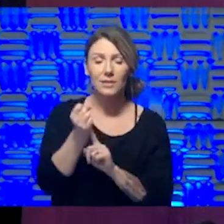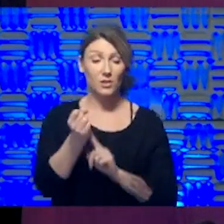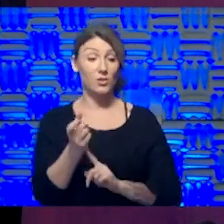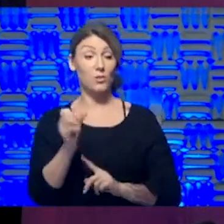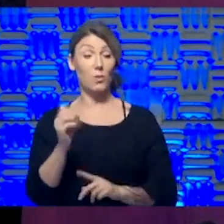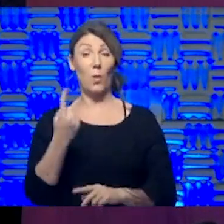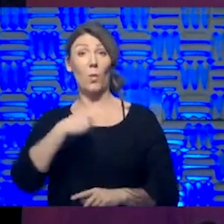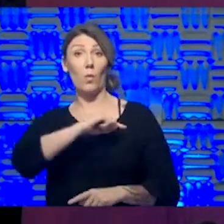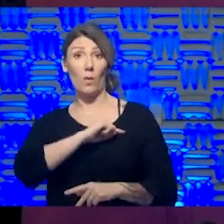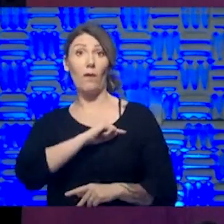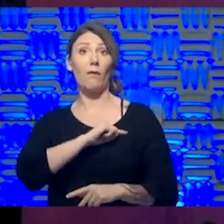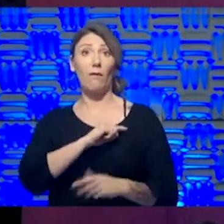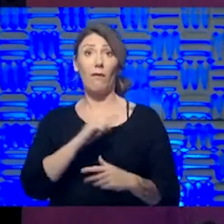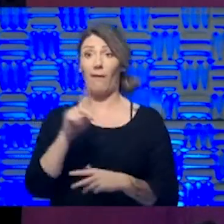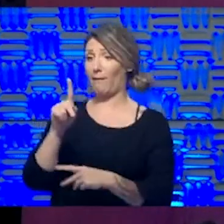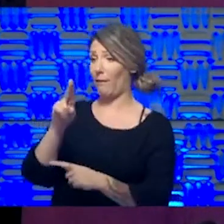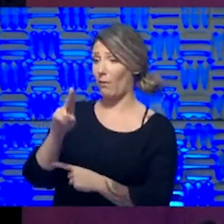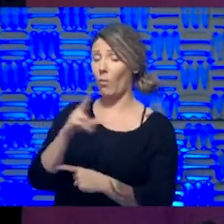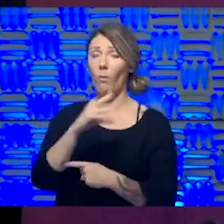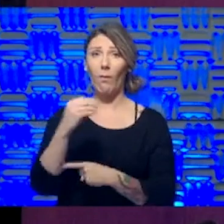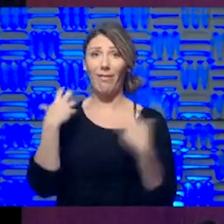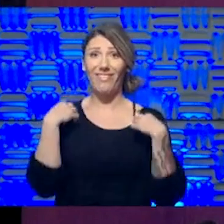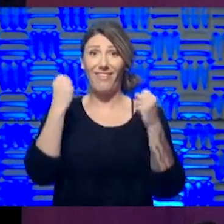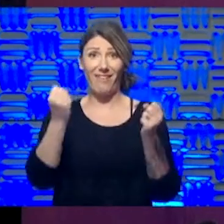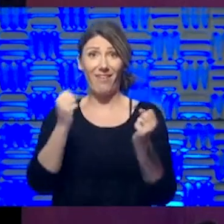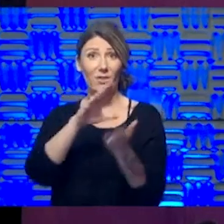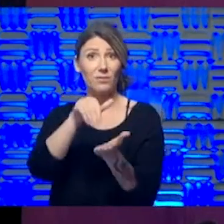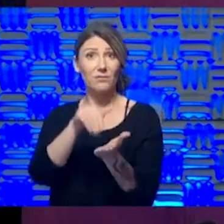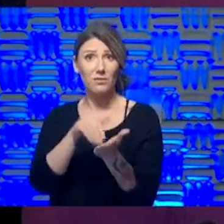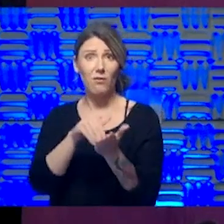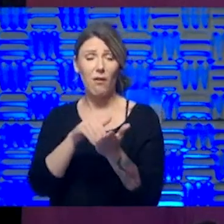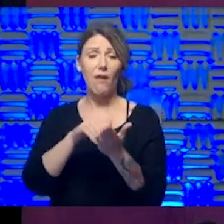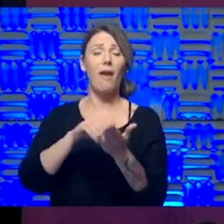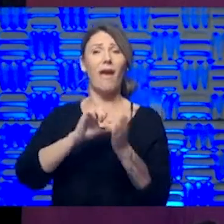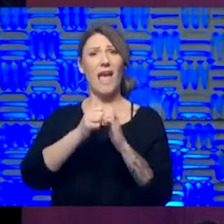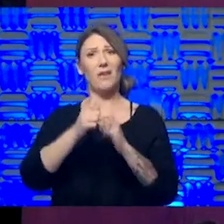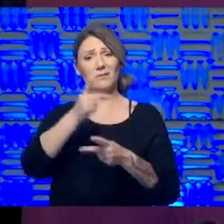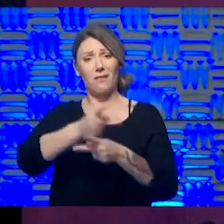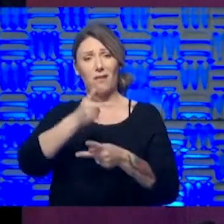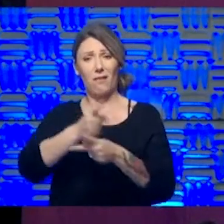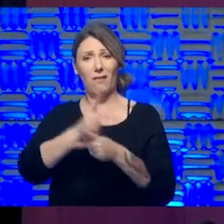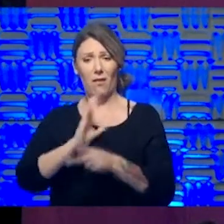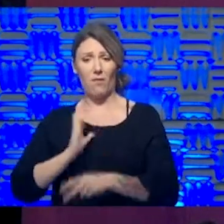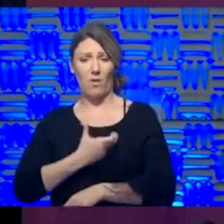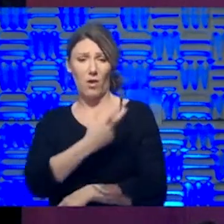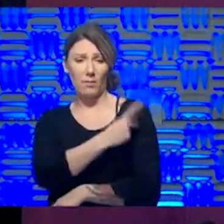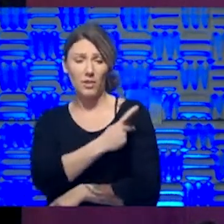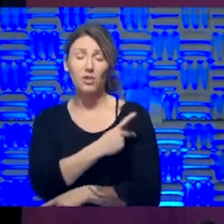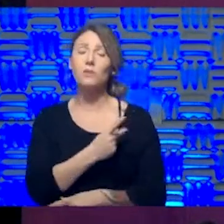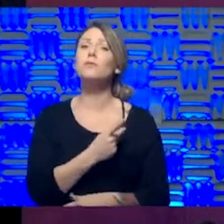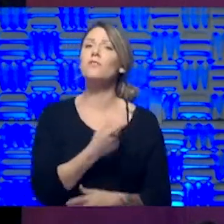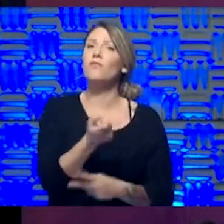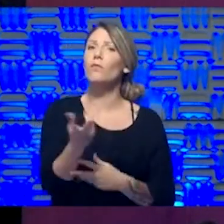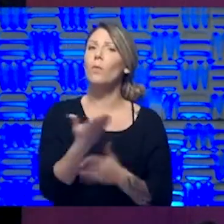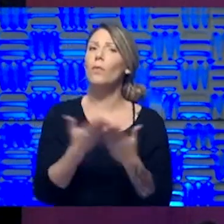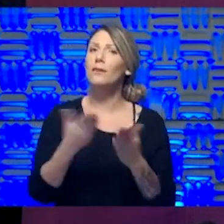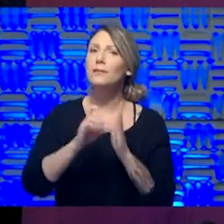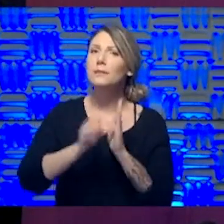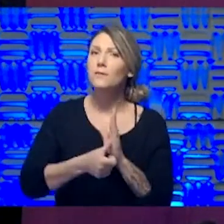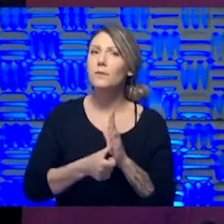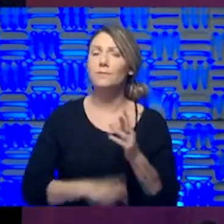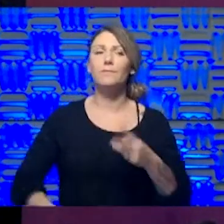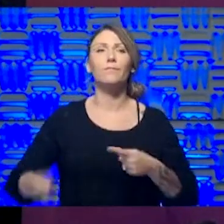health system can really help take care of our patients and keep them safe. So a couple of things to emphasize. One, we've really ramped